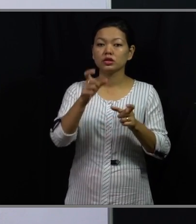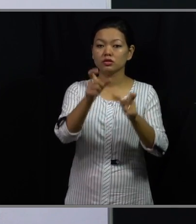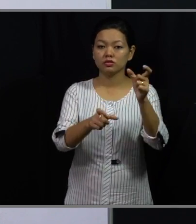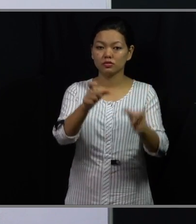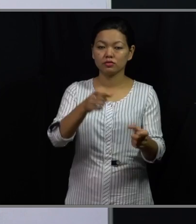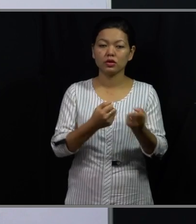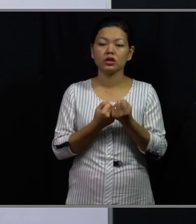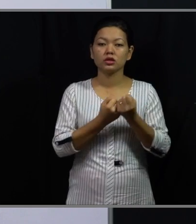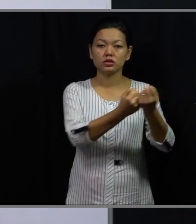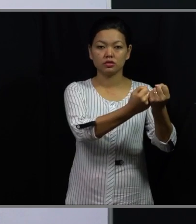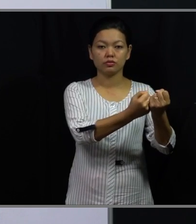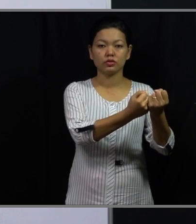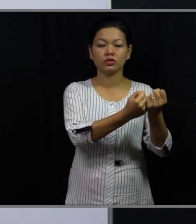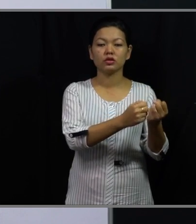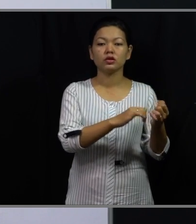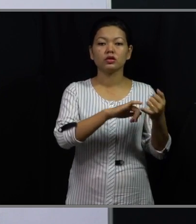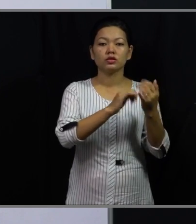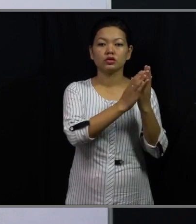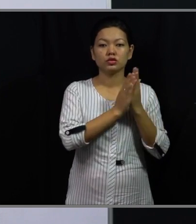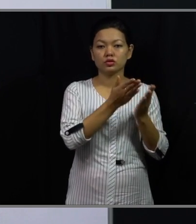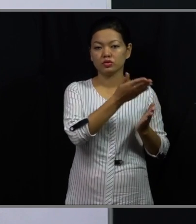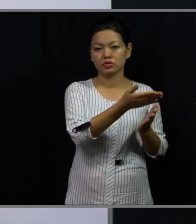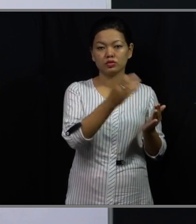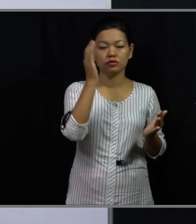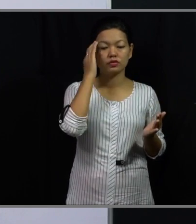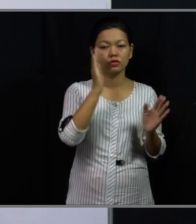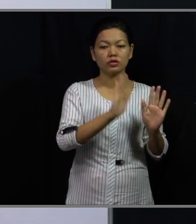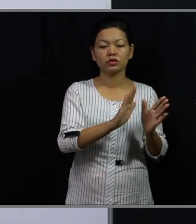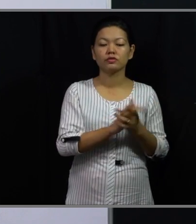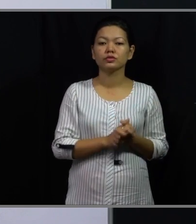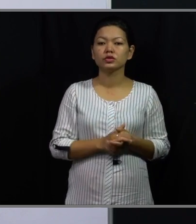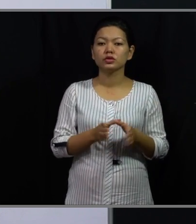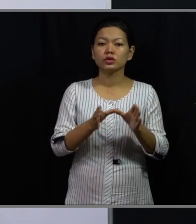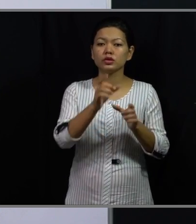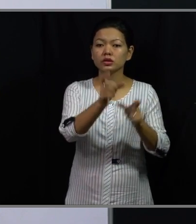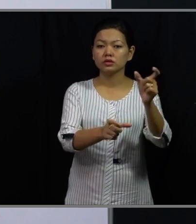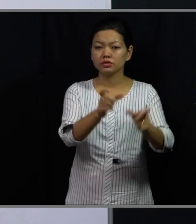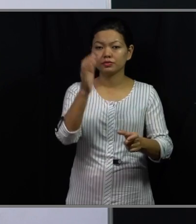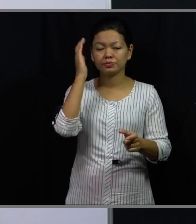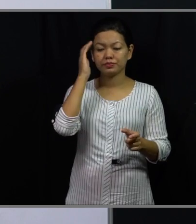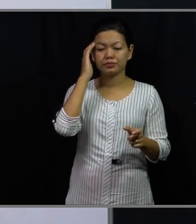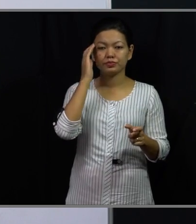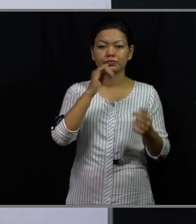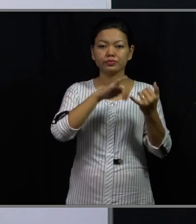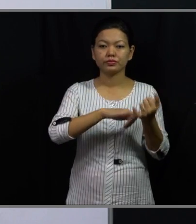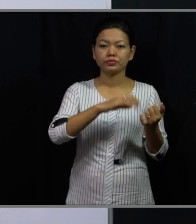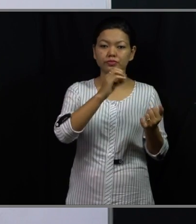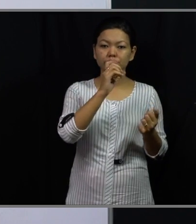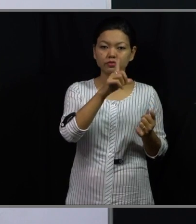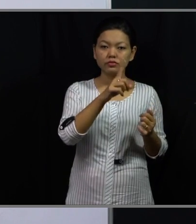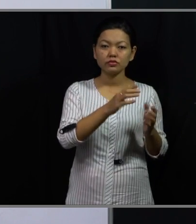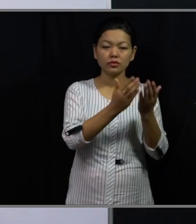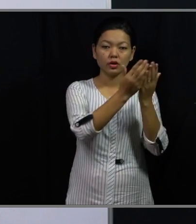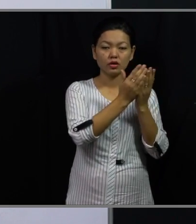I've mentioned in a nutshell, they think that sociology is a distinct and a separate